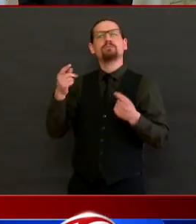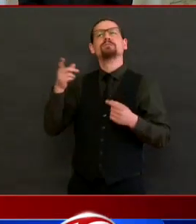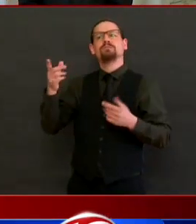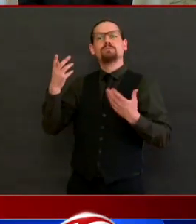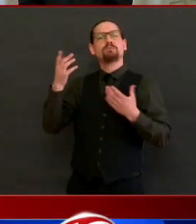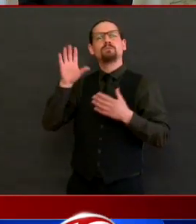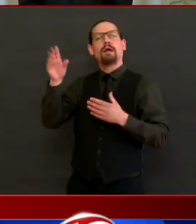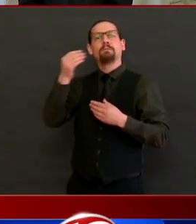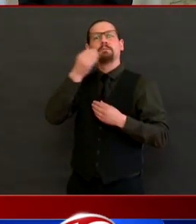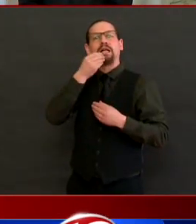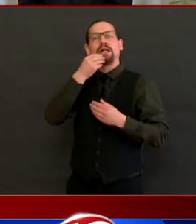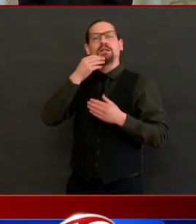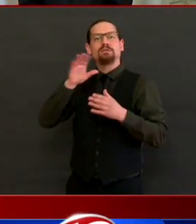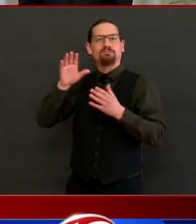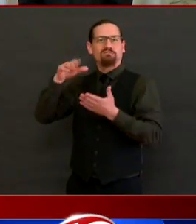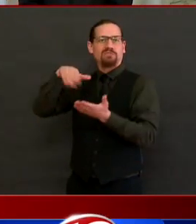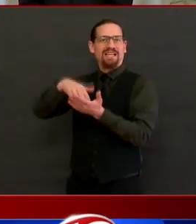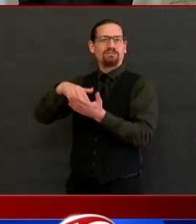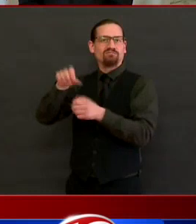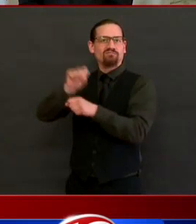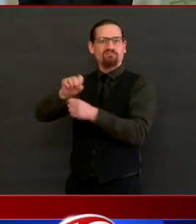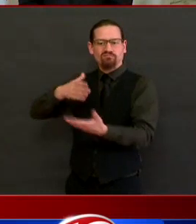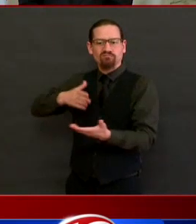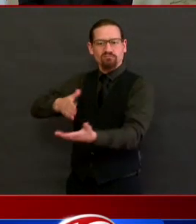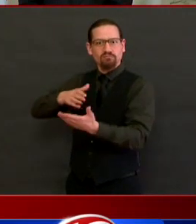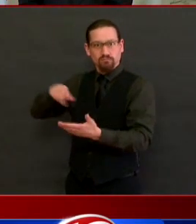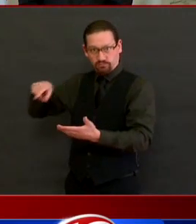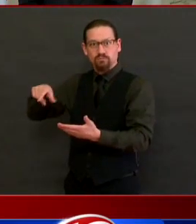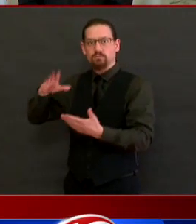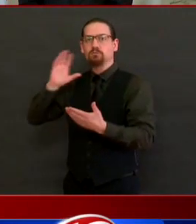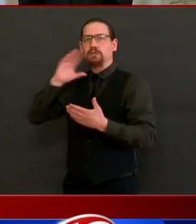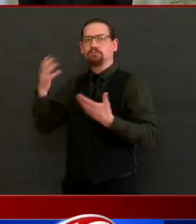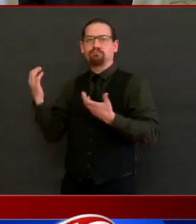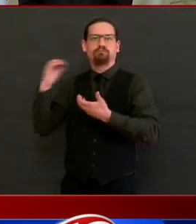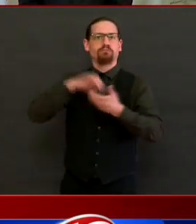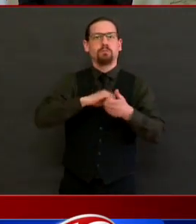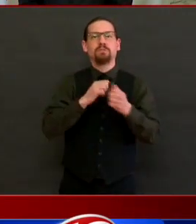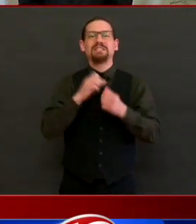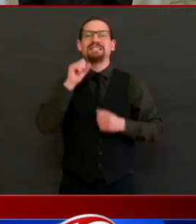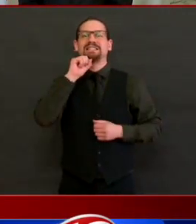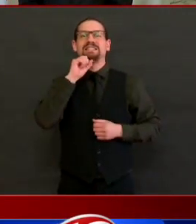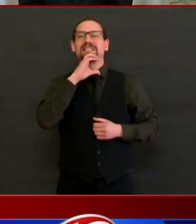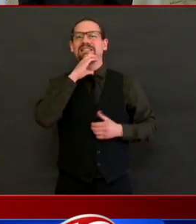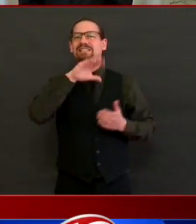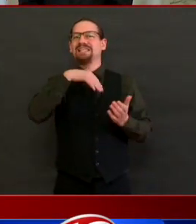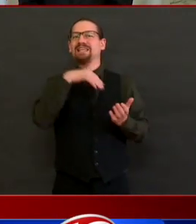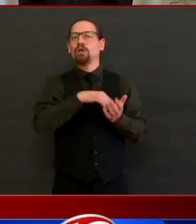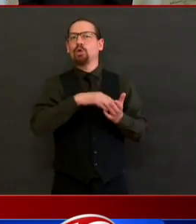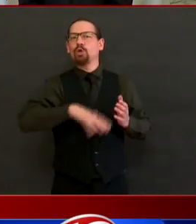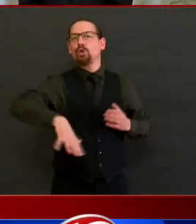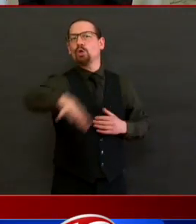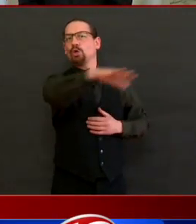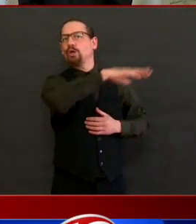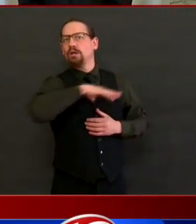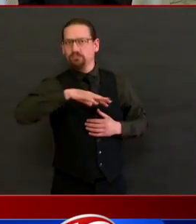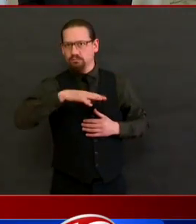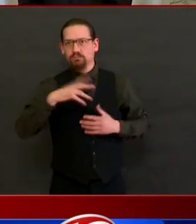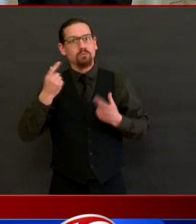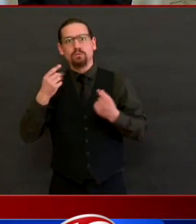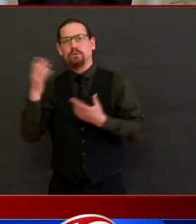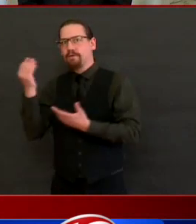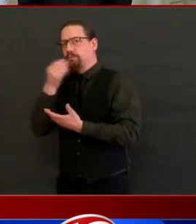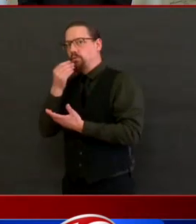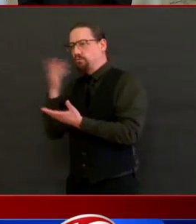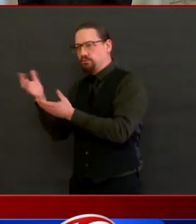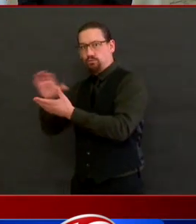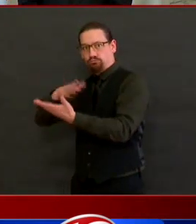older neighbors all around the state. So big thank you to URI for being a partner and doing your part to help us through this, through